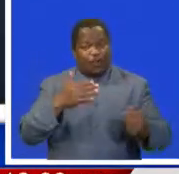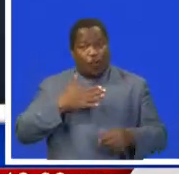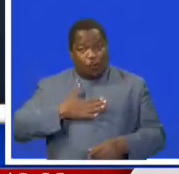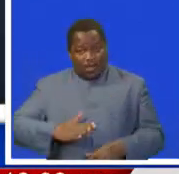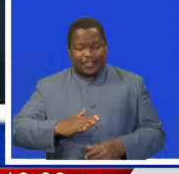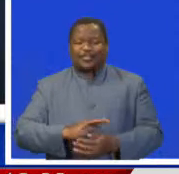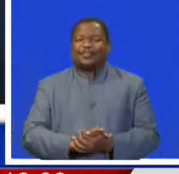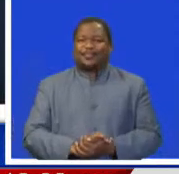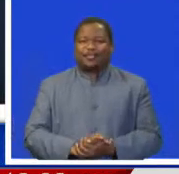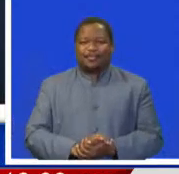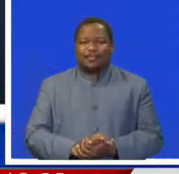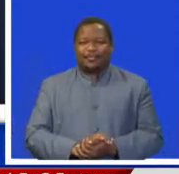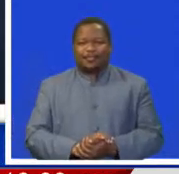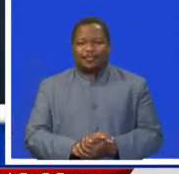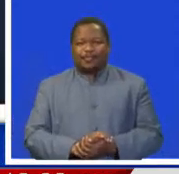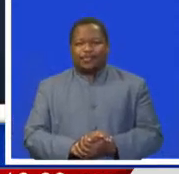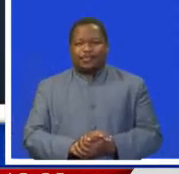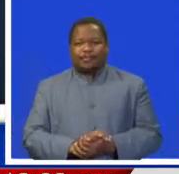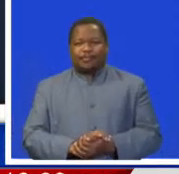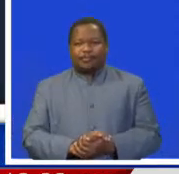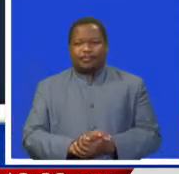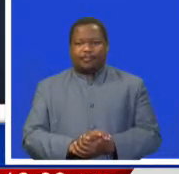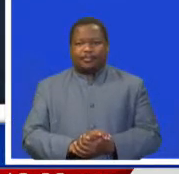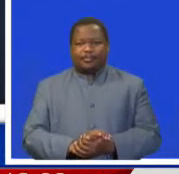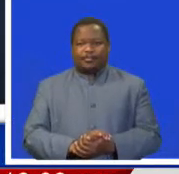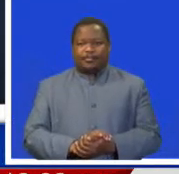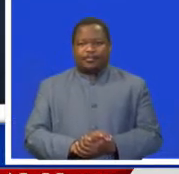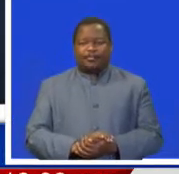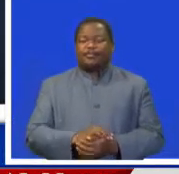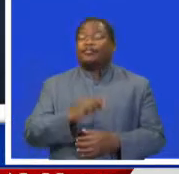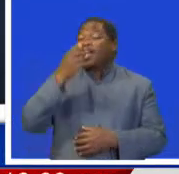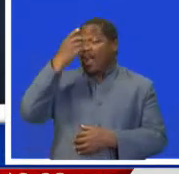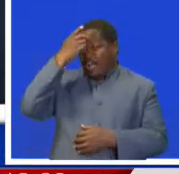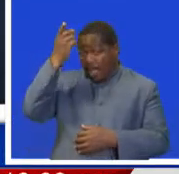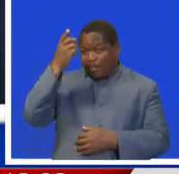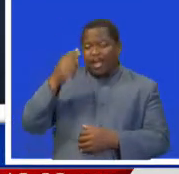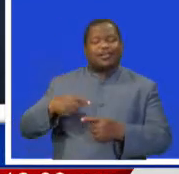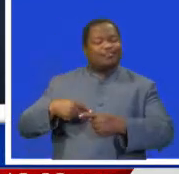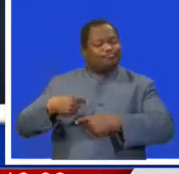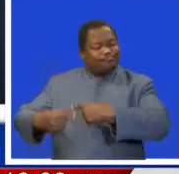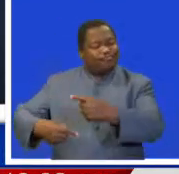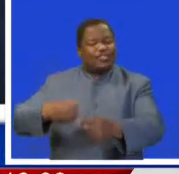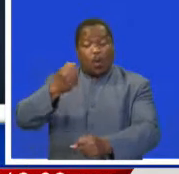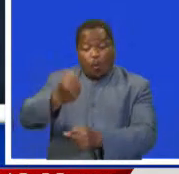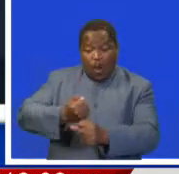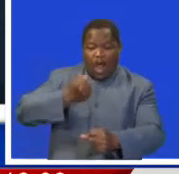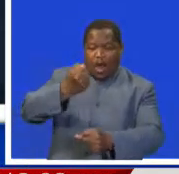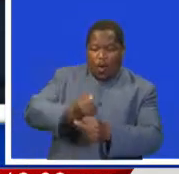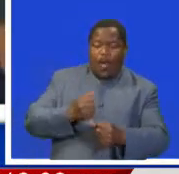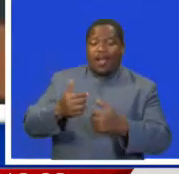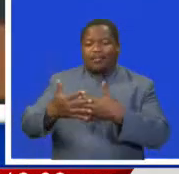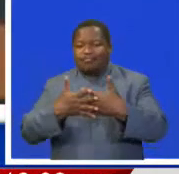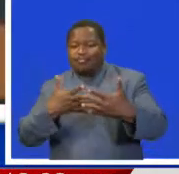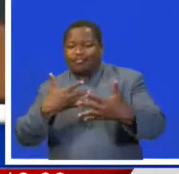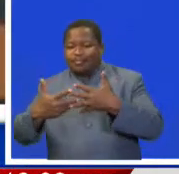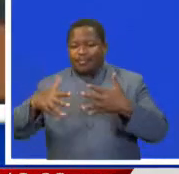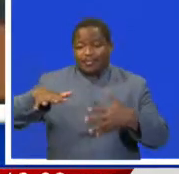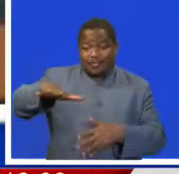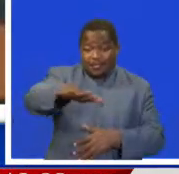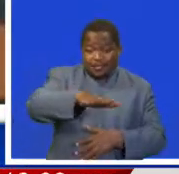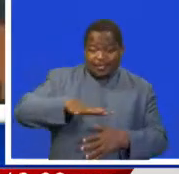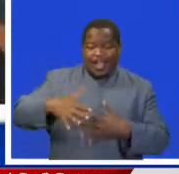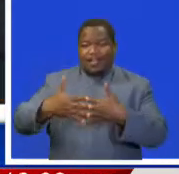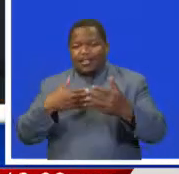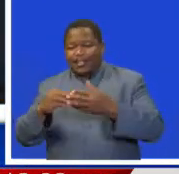as this government will continue to create an environment that encourages our youth to actively participate in issues